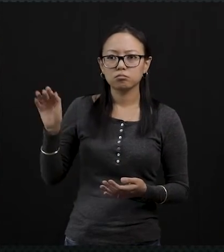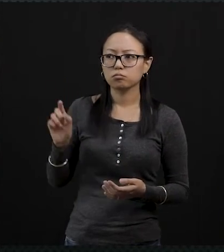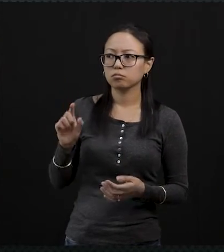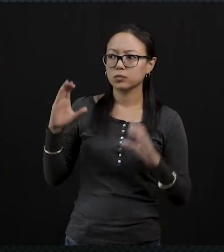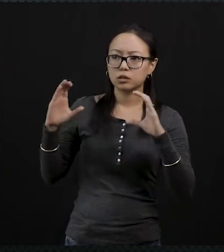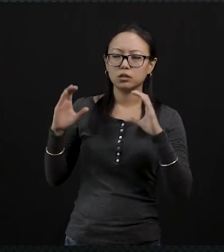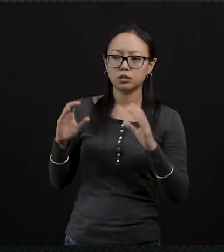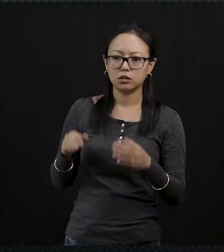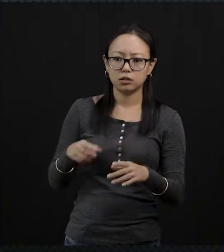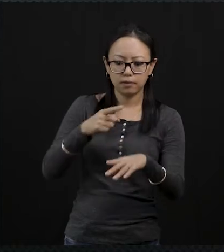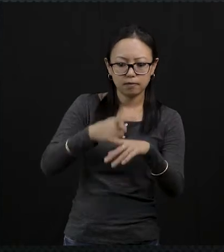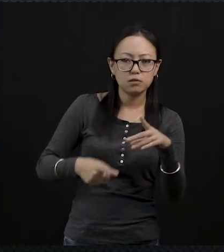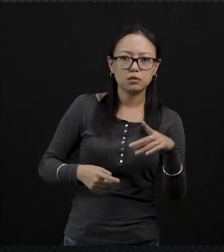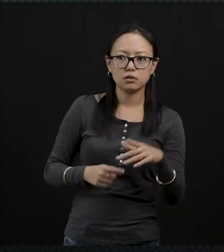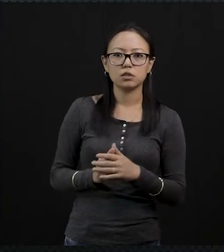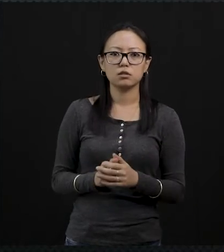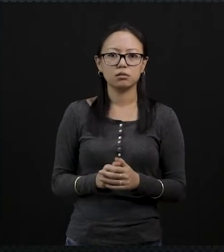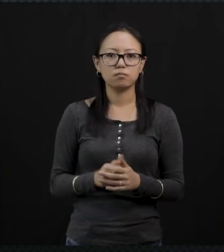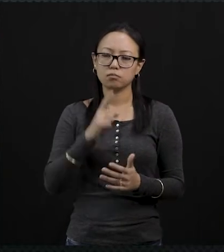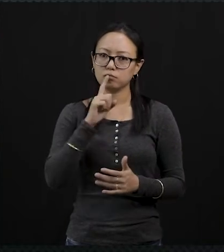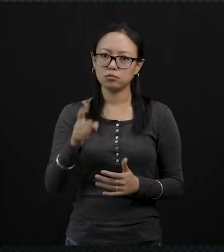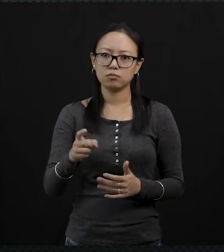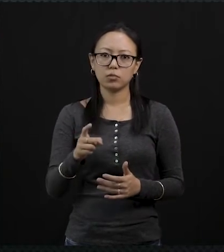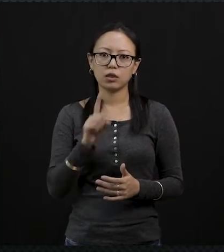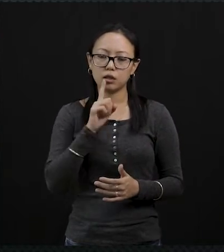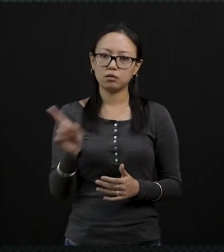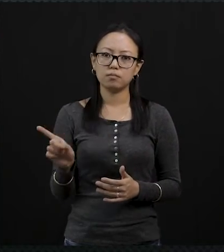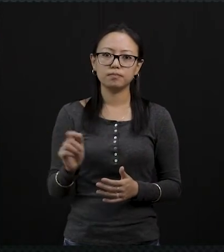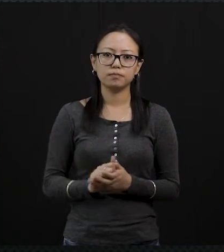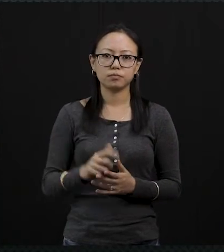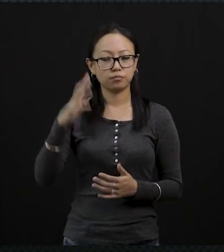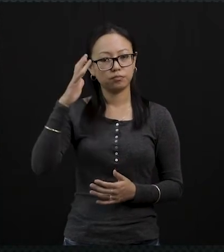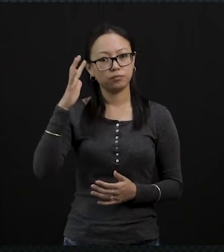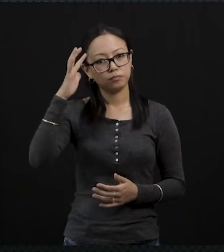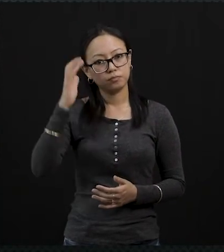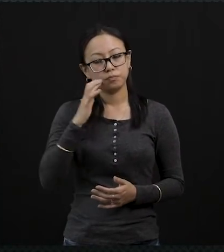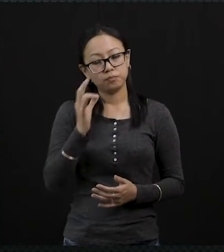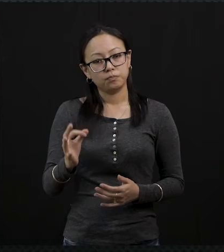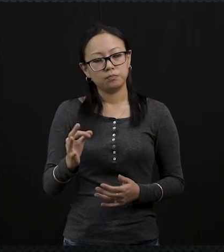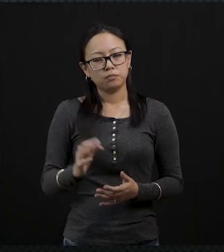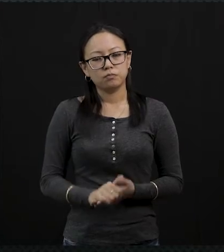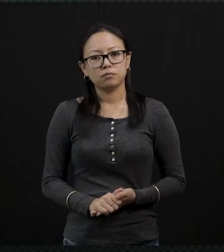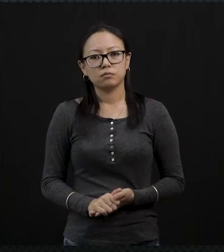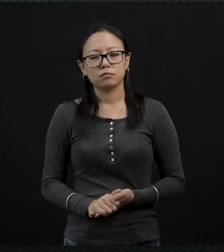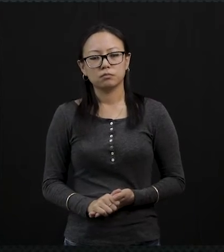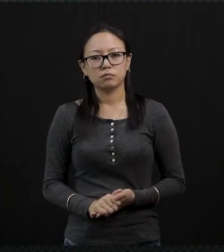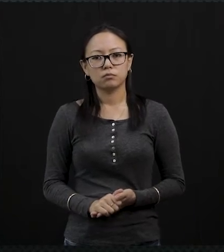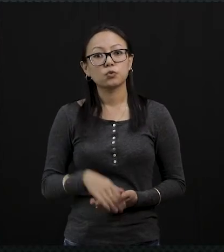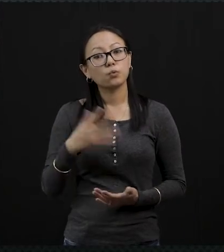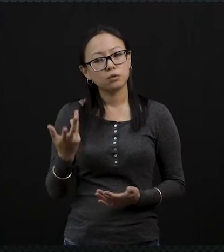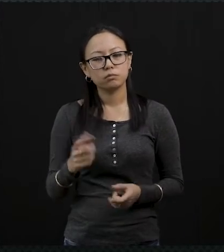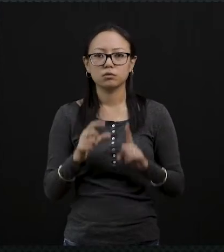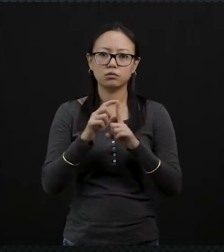your sister to concentrate and focus on what they are doing, because it can be